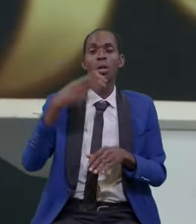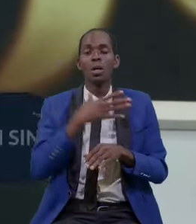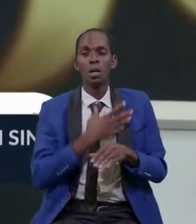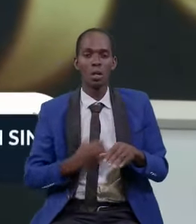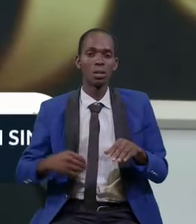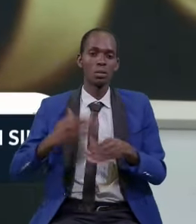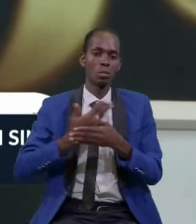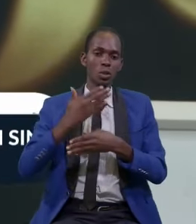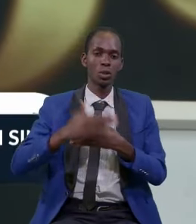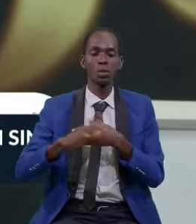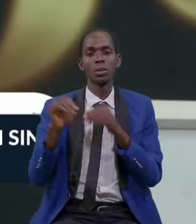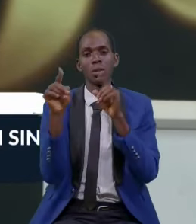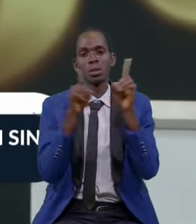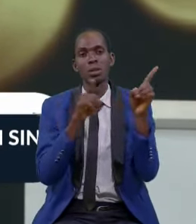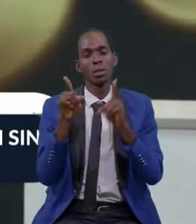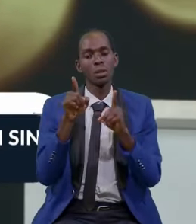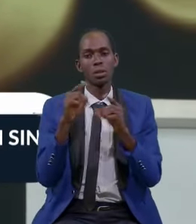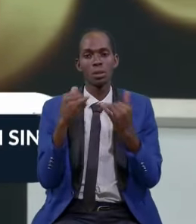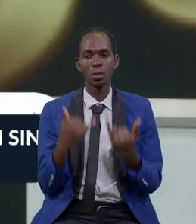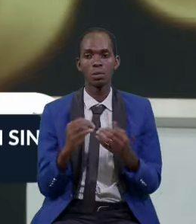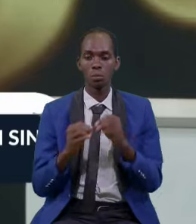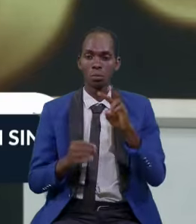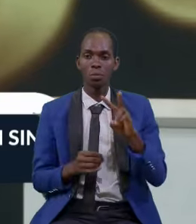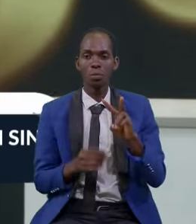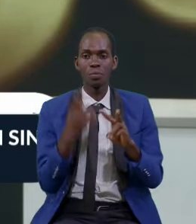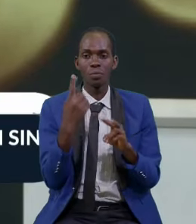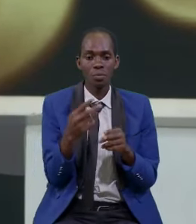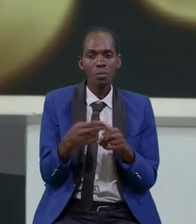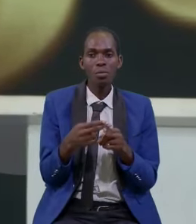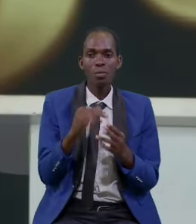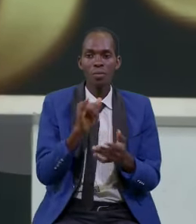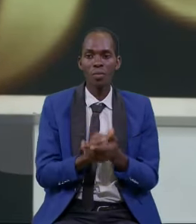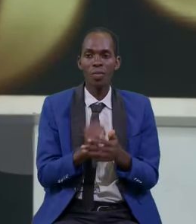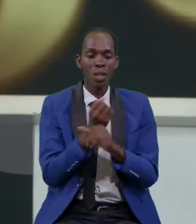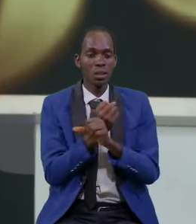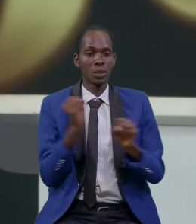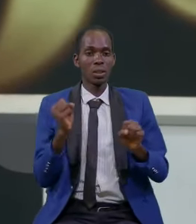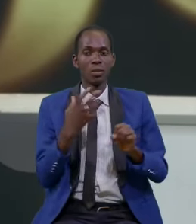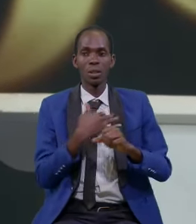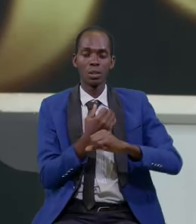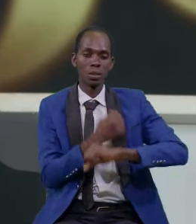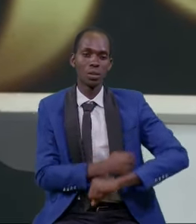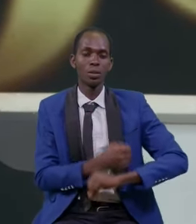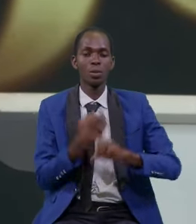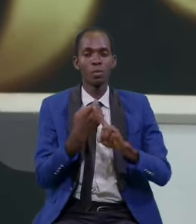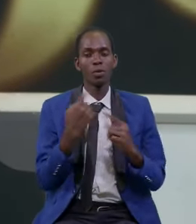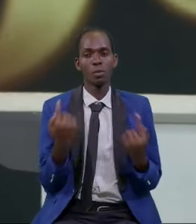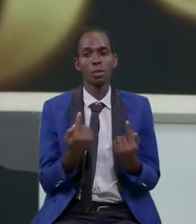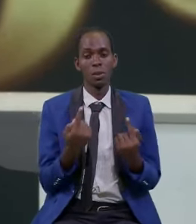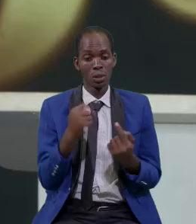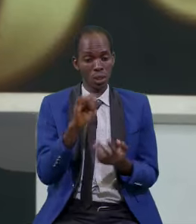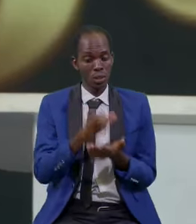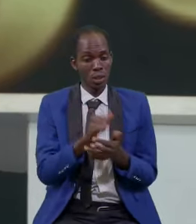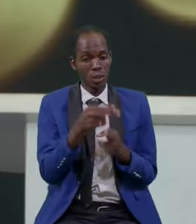that saves, that shields from sin. The name saves, and